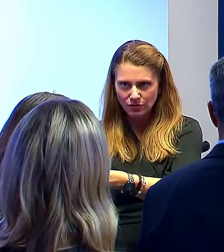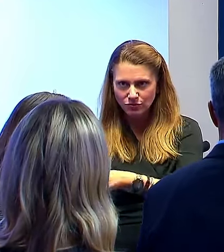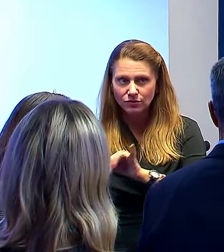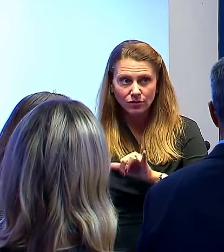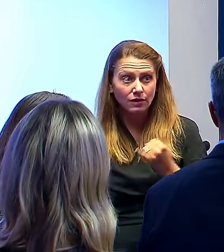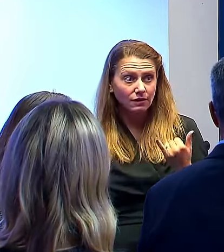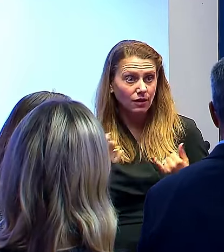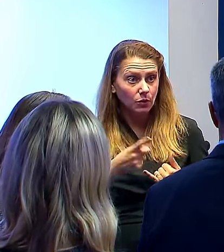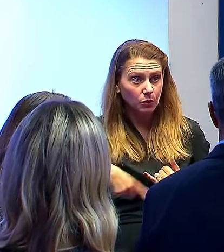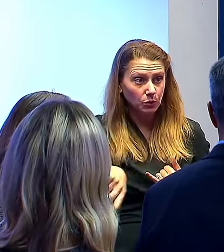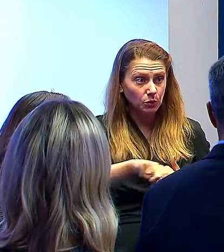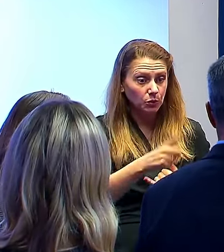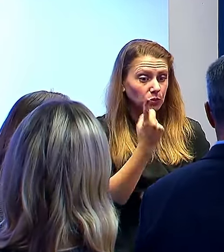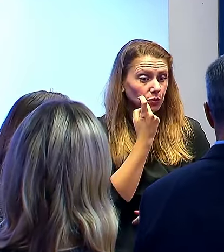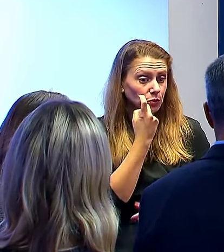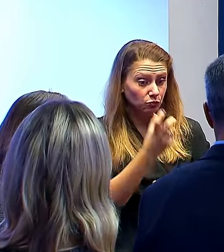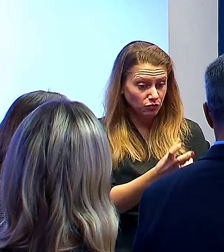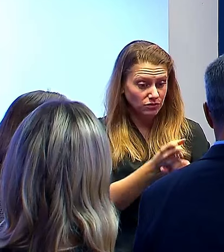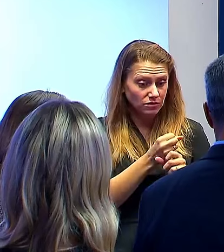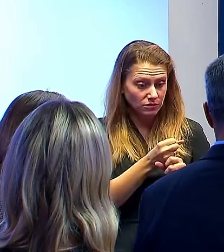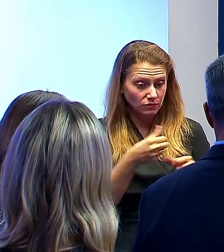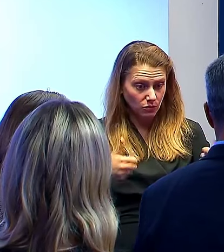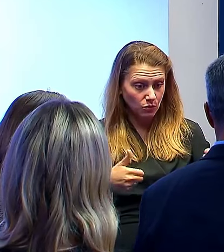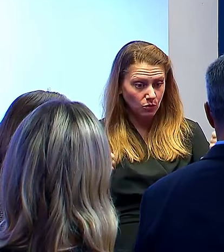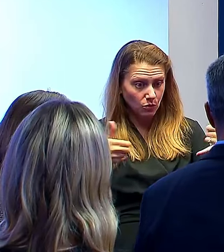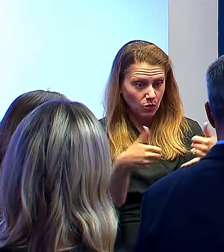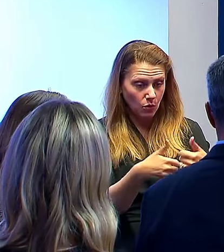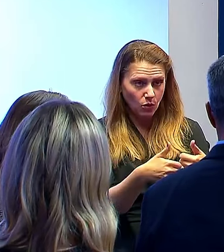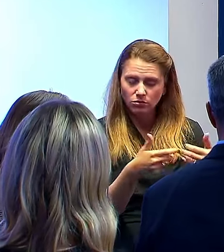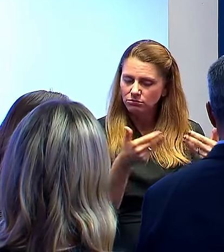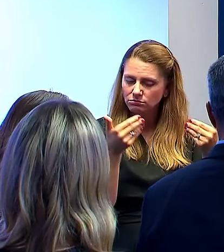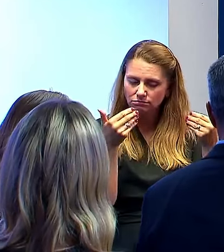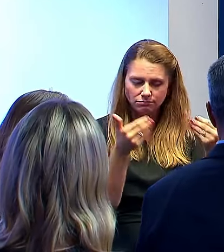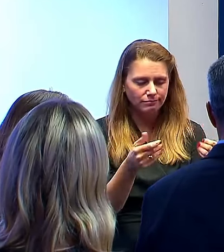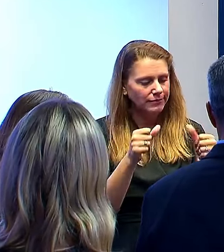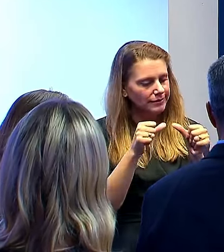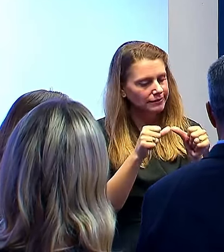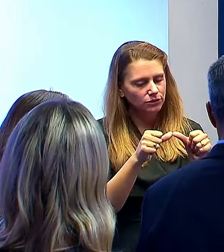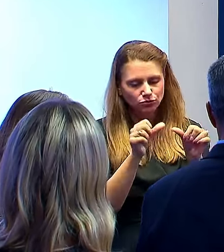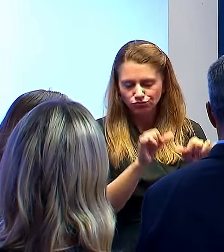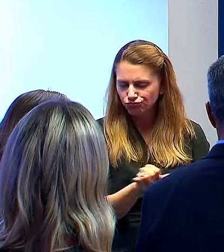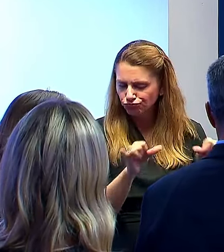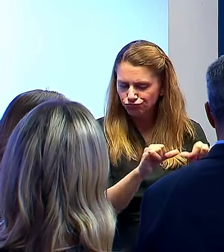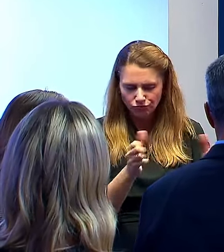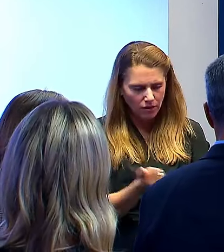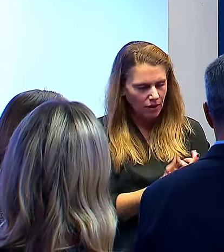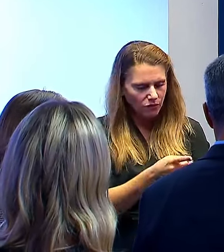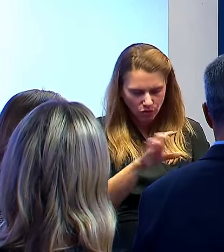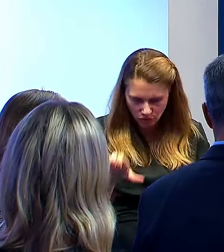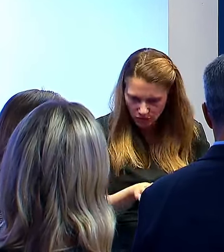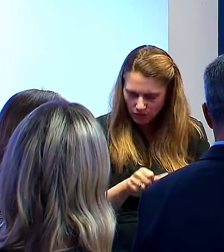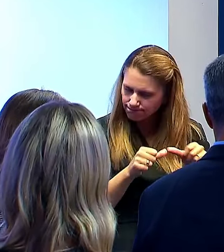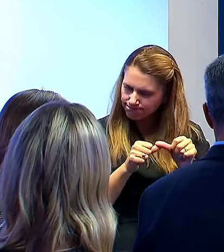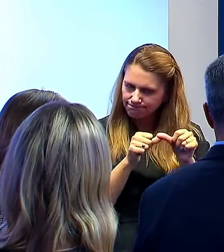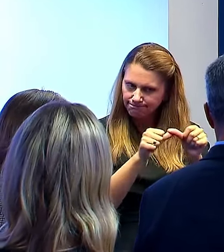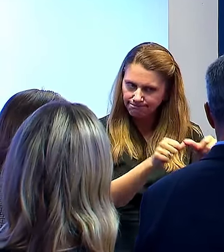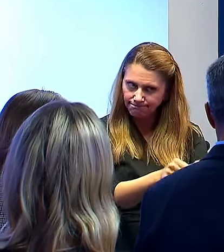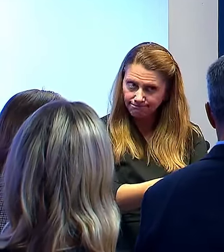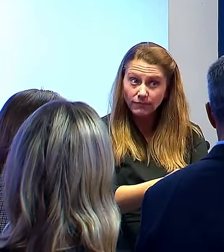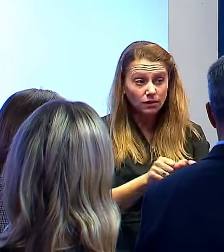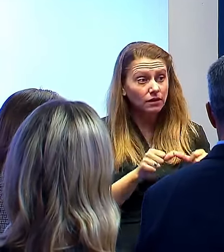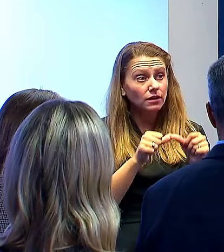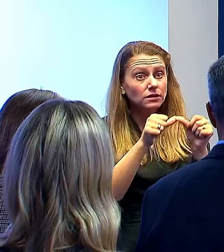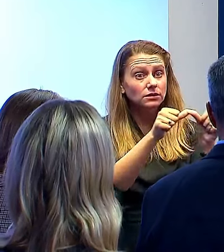have received these awards to continue doing what you have done, and not only to continue, but also